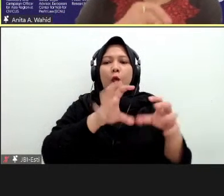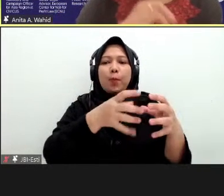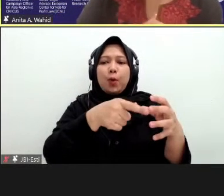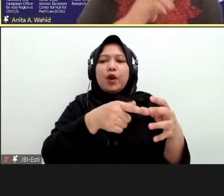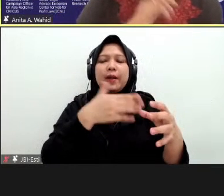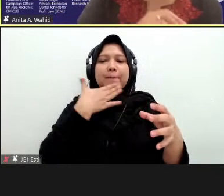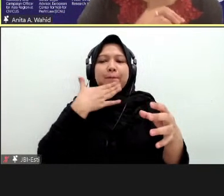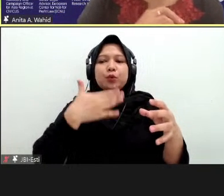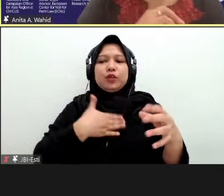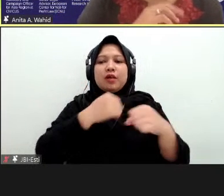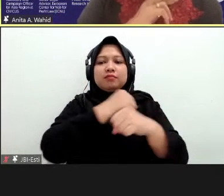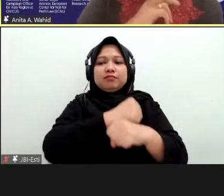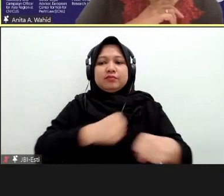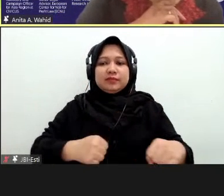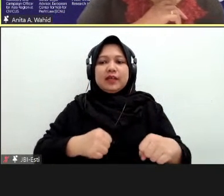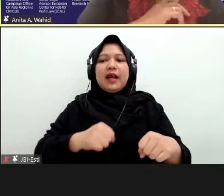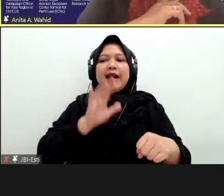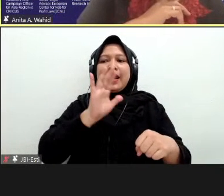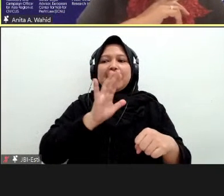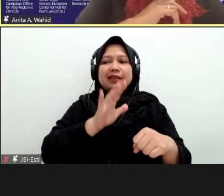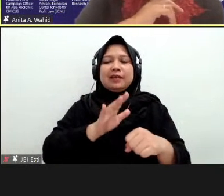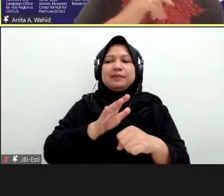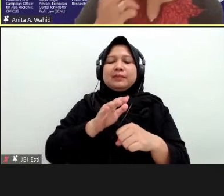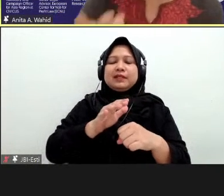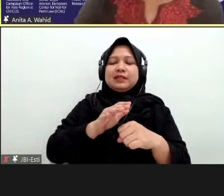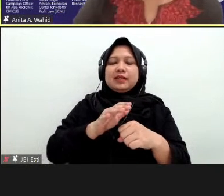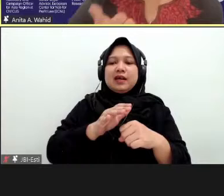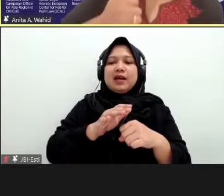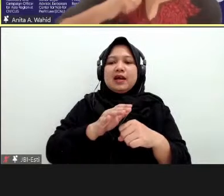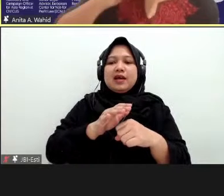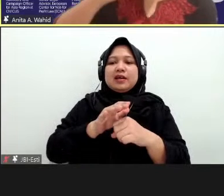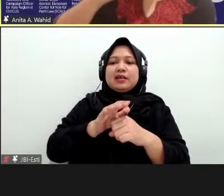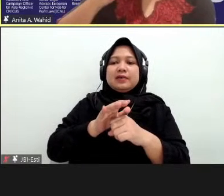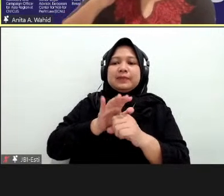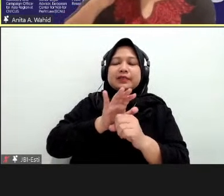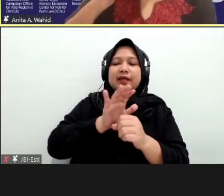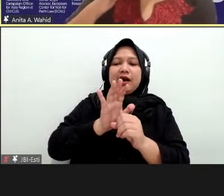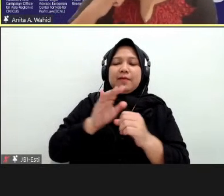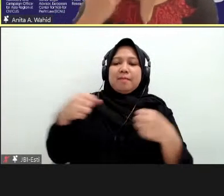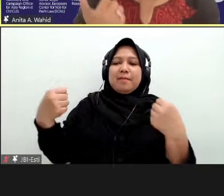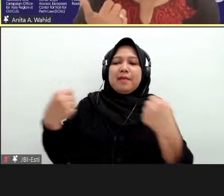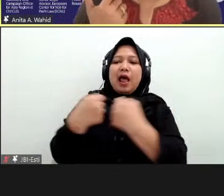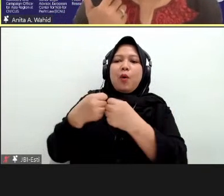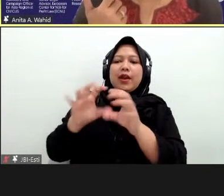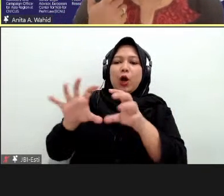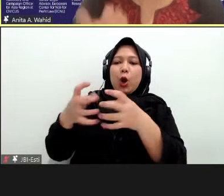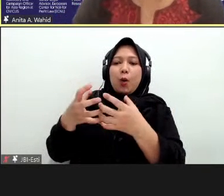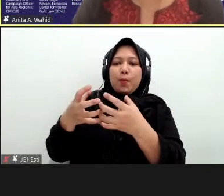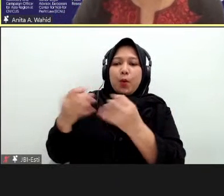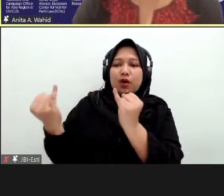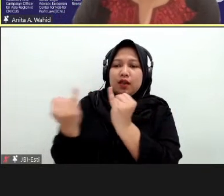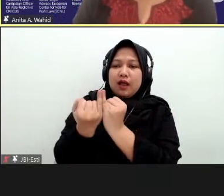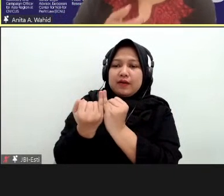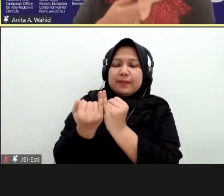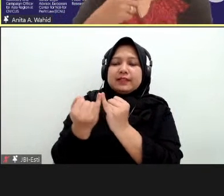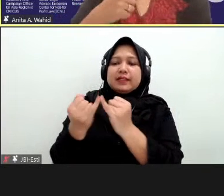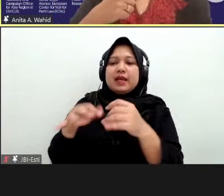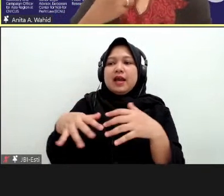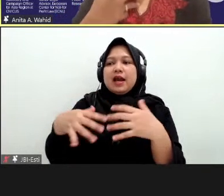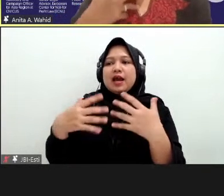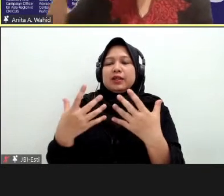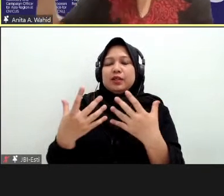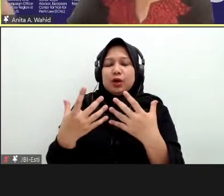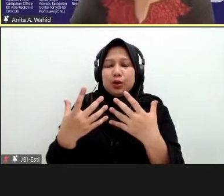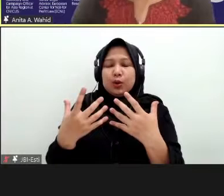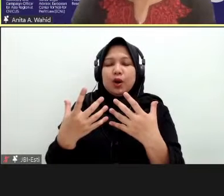have authority access to do repressions to this group, especially to the oppositions or to the